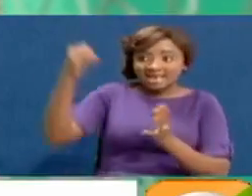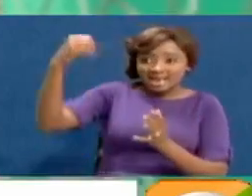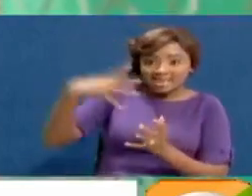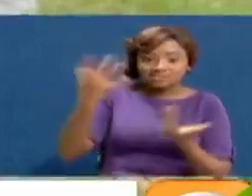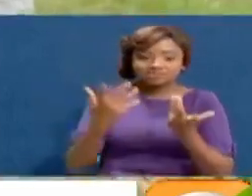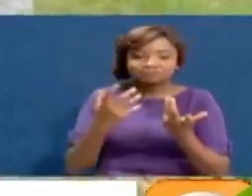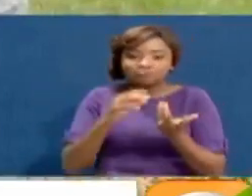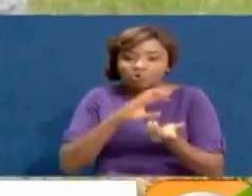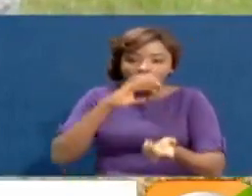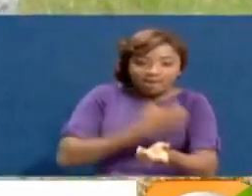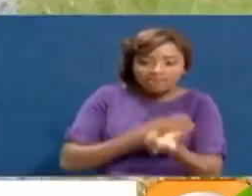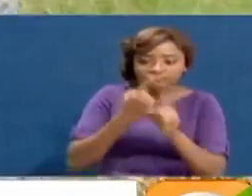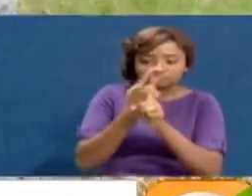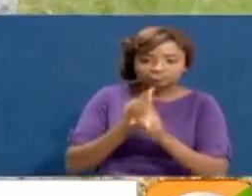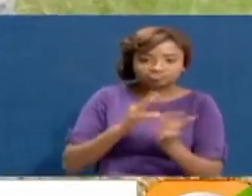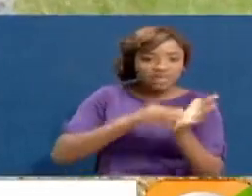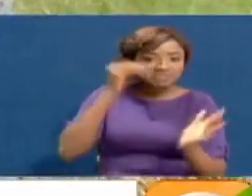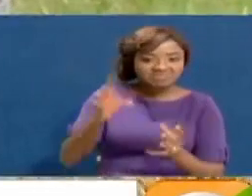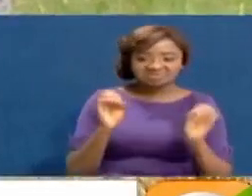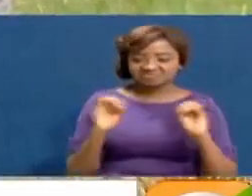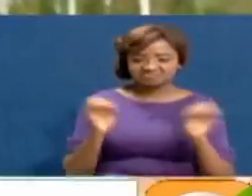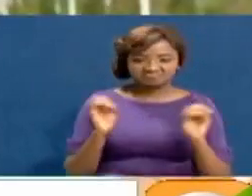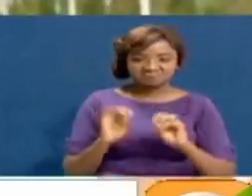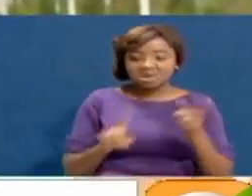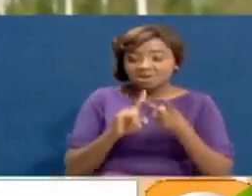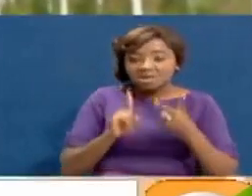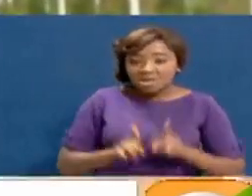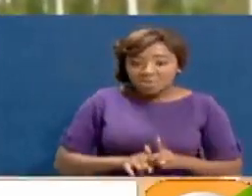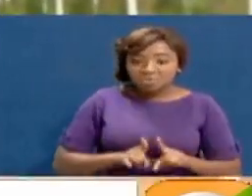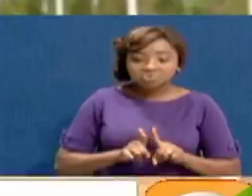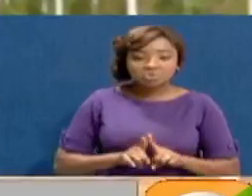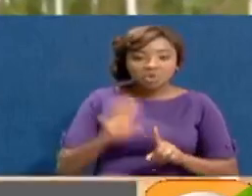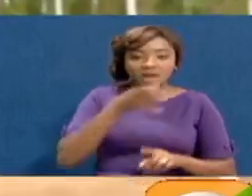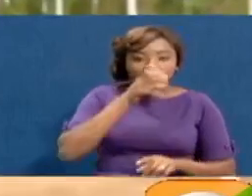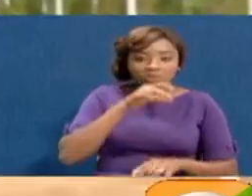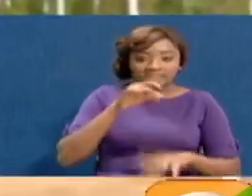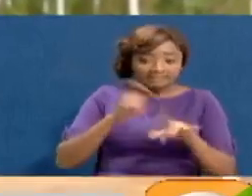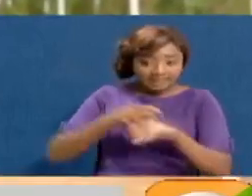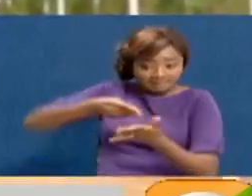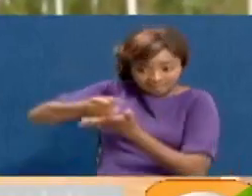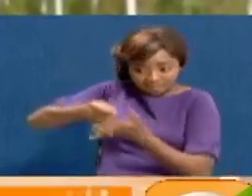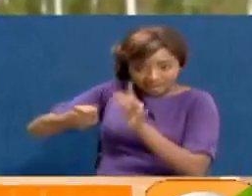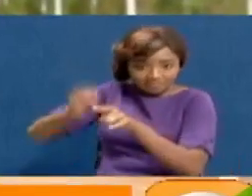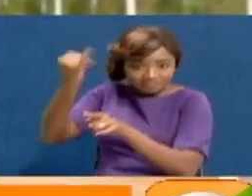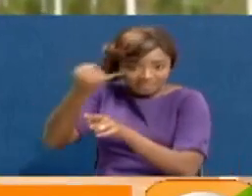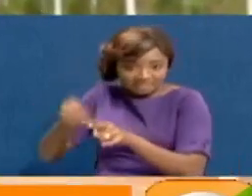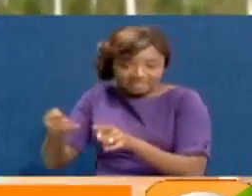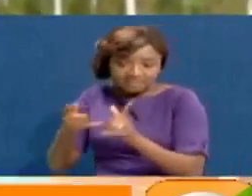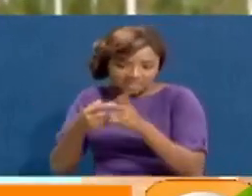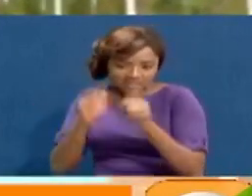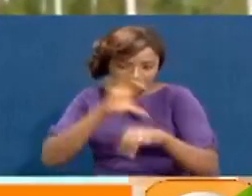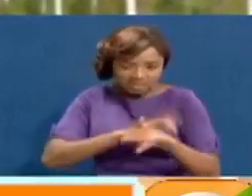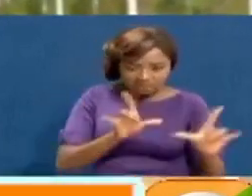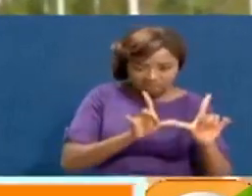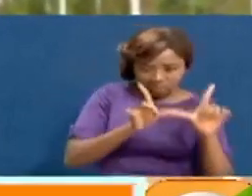and efficiency in resources such as water. Once they purchase, they get their title deeds and then they can be able to select a design and